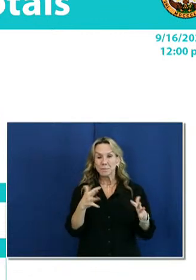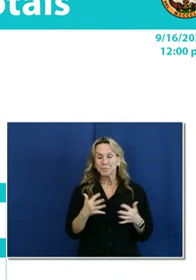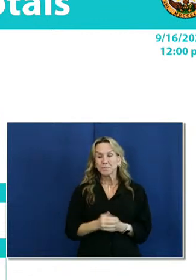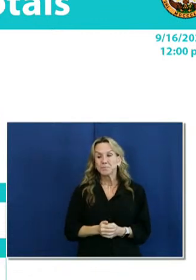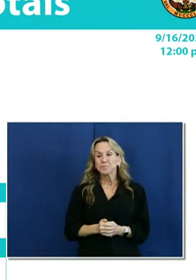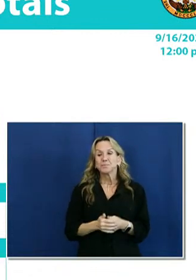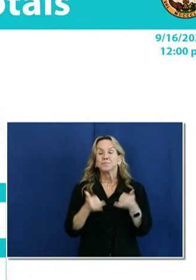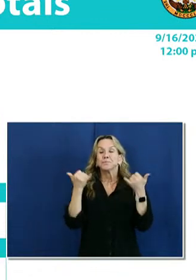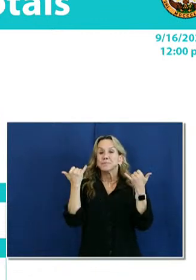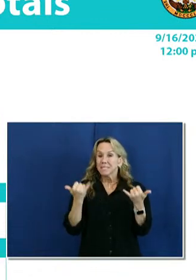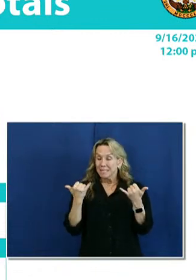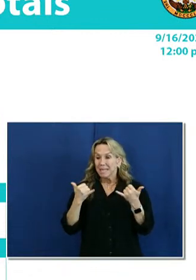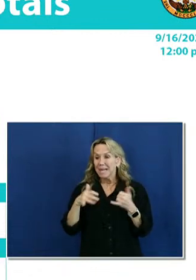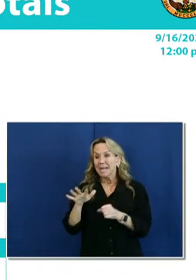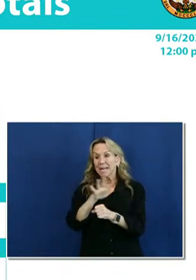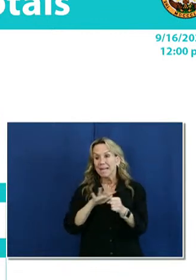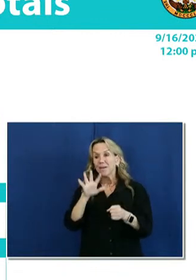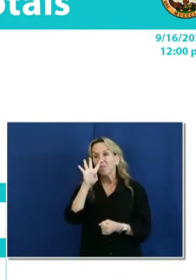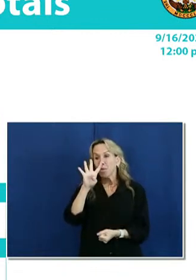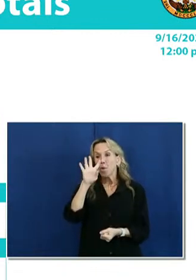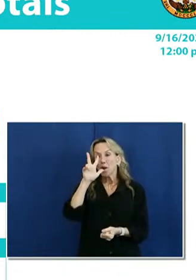case count is